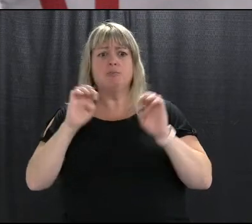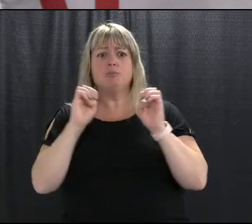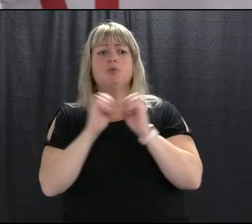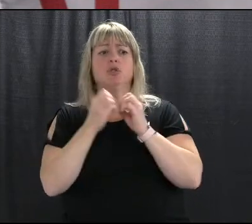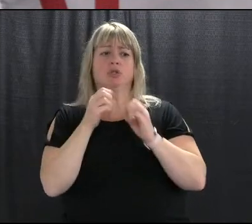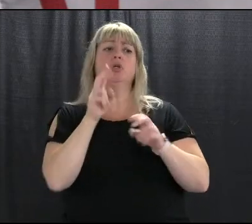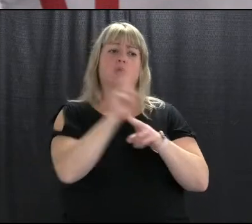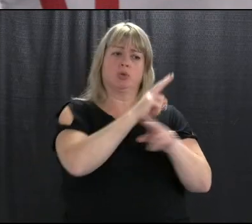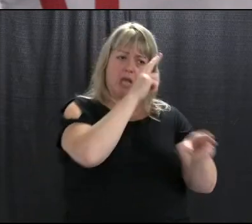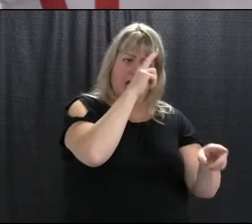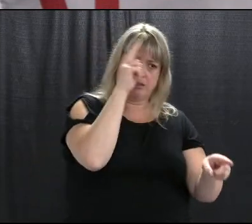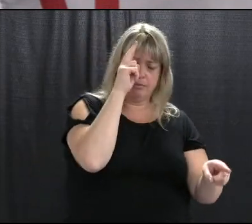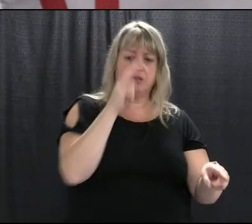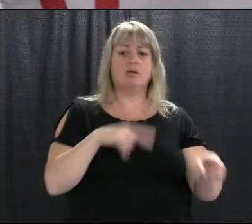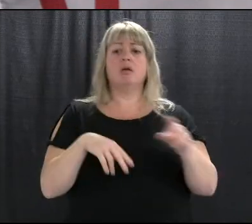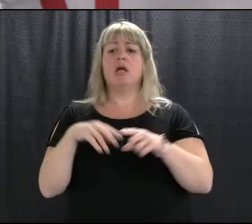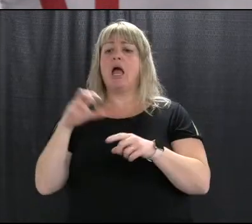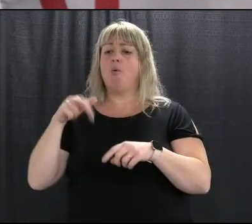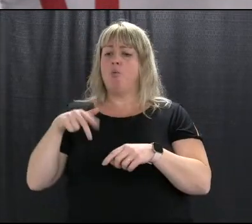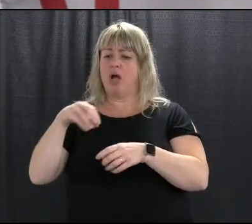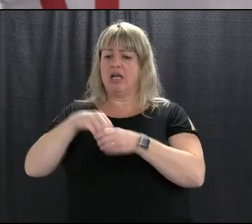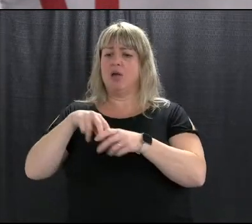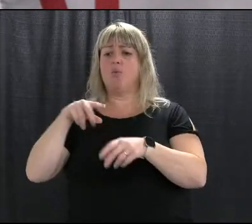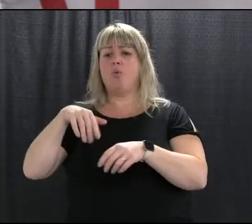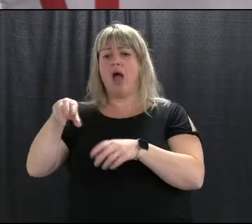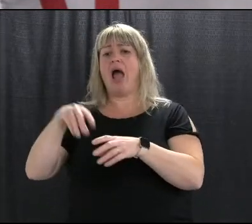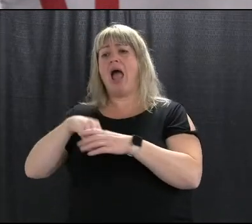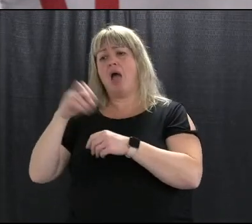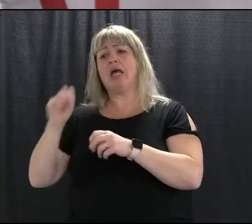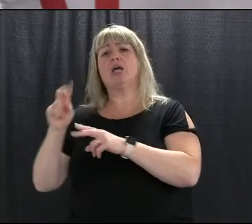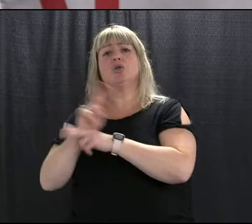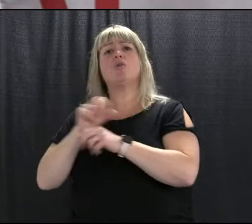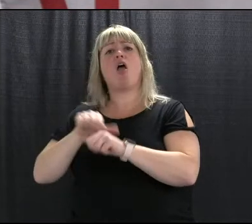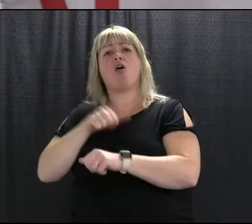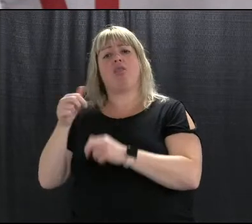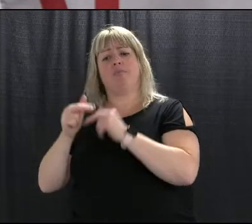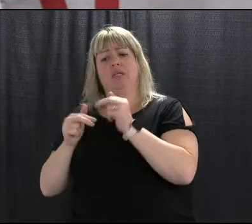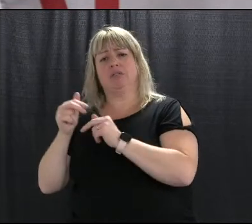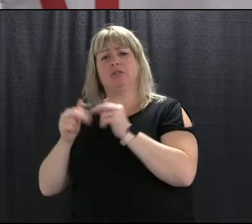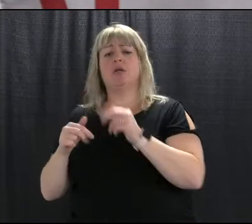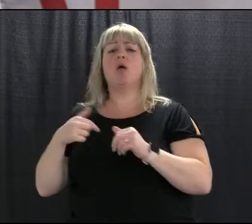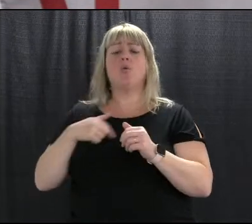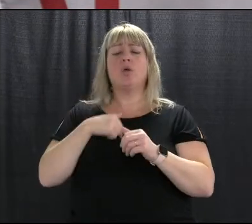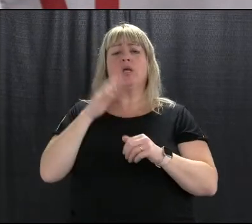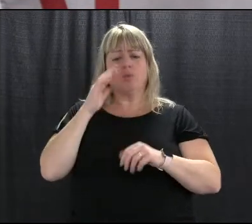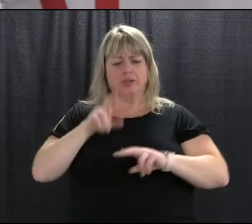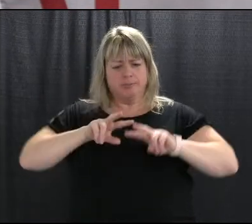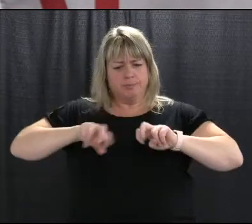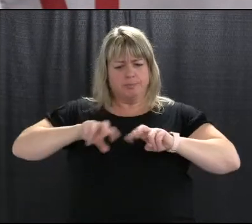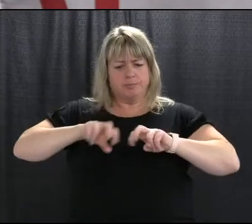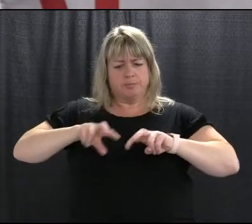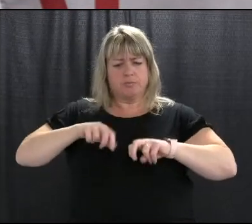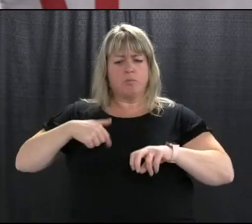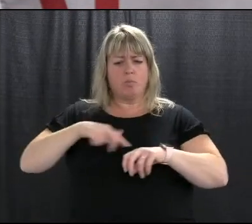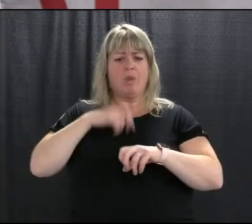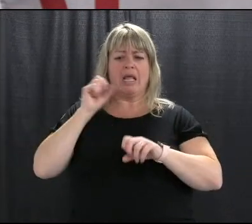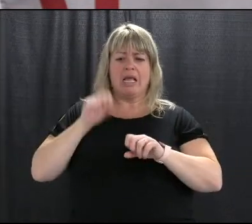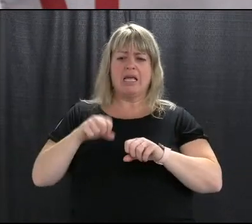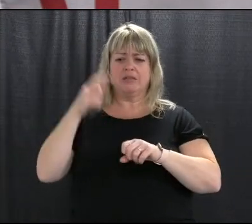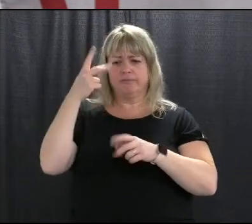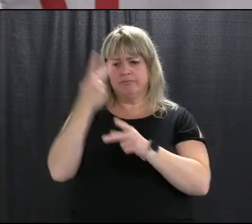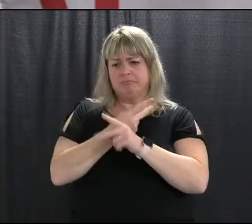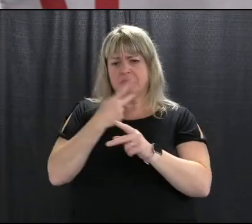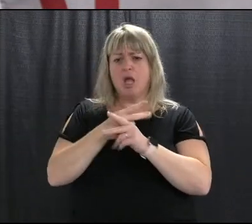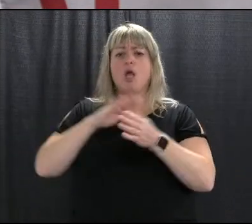are also working with the Provincial Health Authority to complete a demonstration project to assess the model of community-based